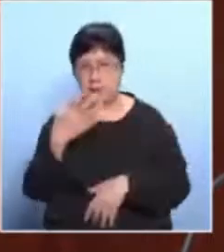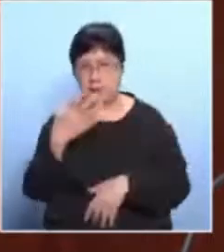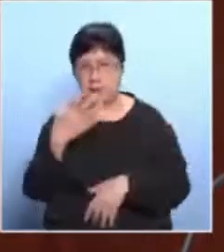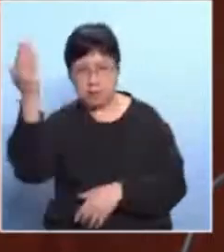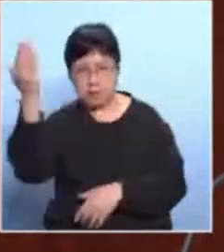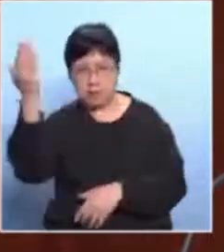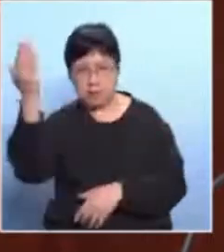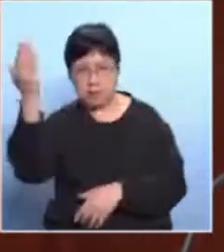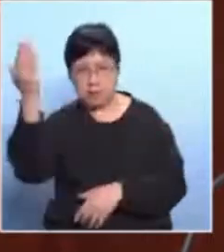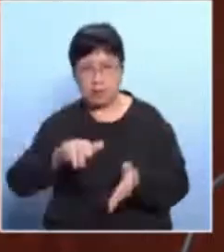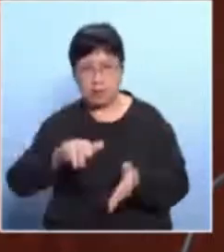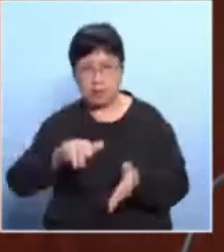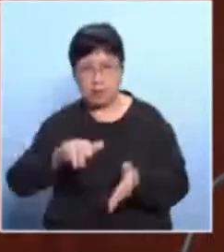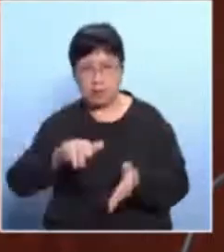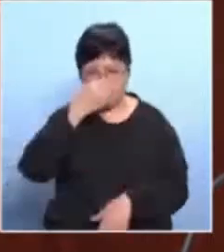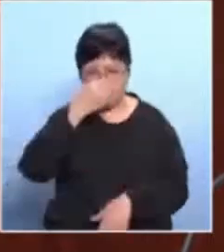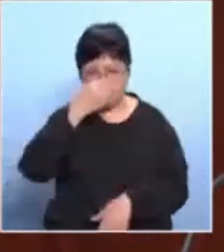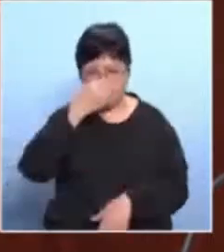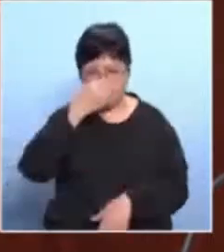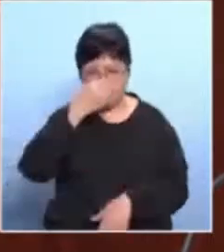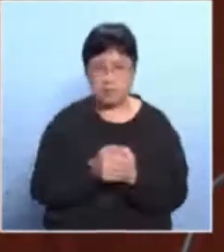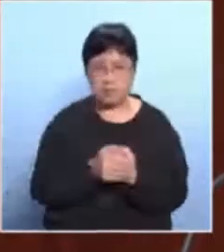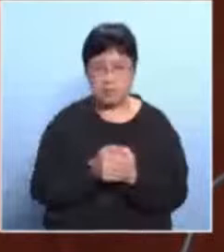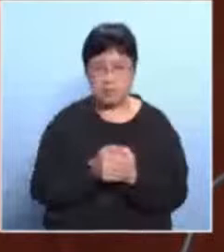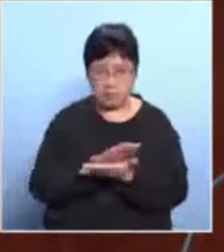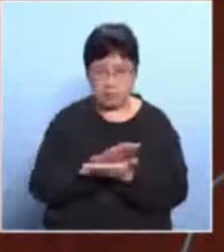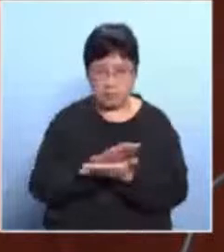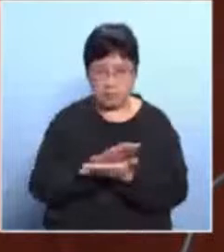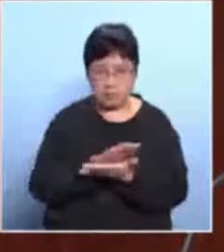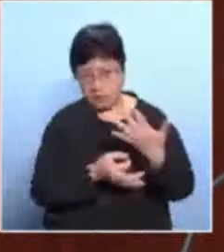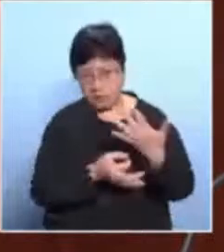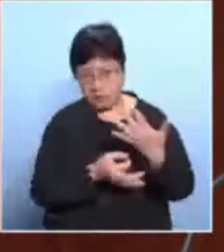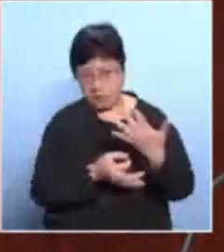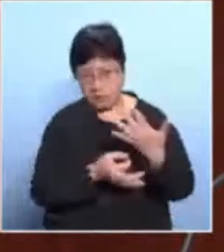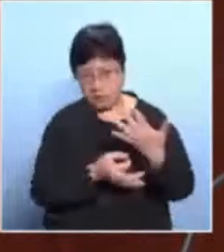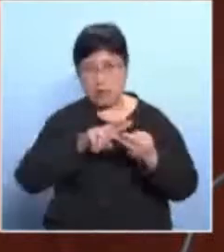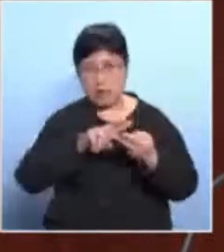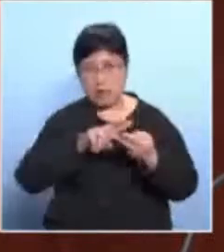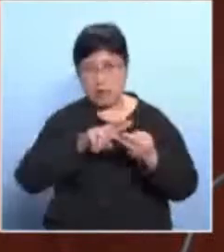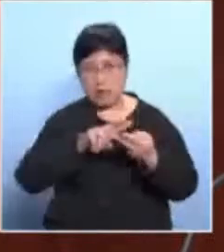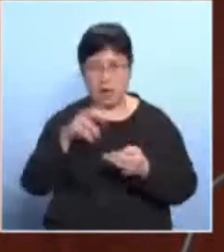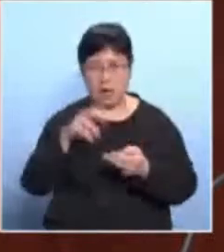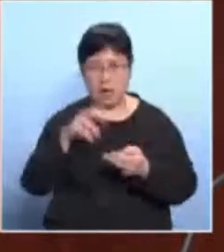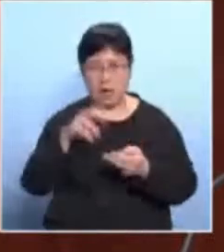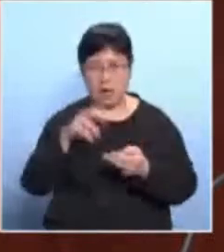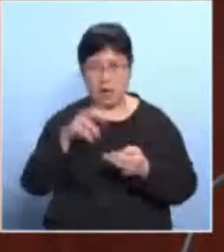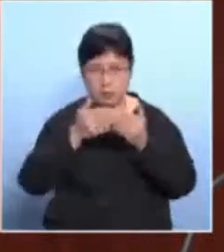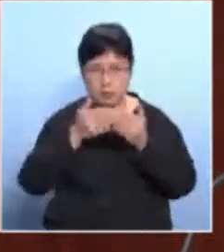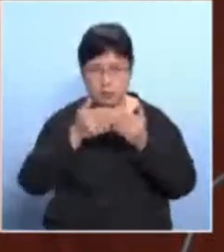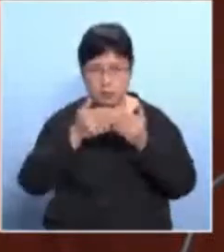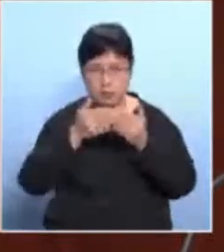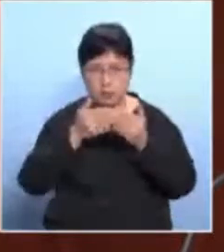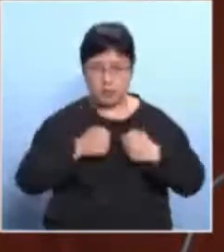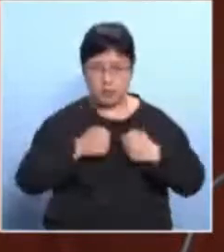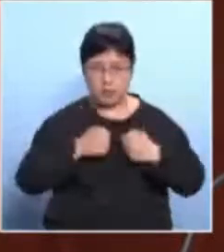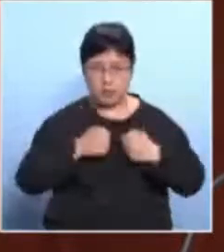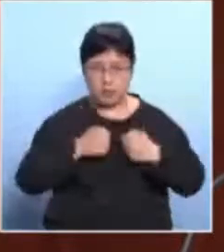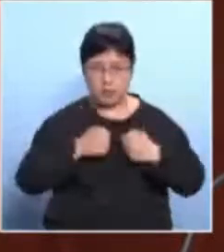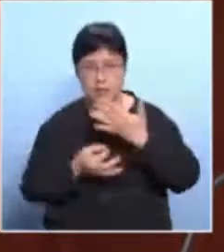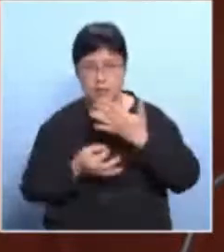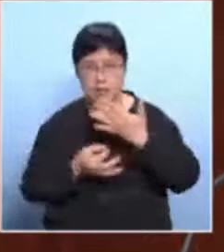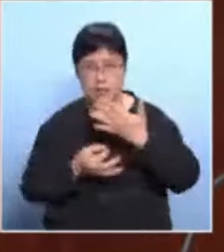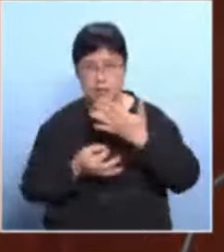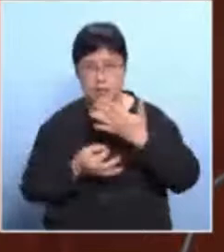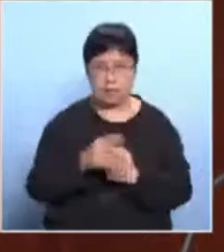strengthen Hong Kong's competitiveness as Asia's cruise hub in the long run. An action plan on the development of cruise